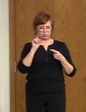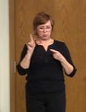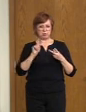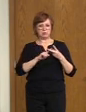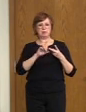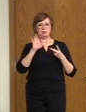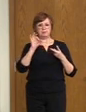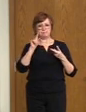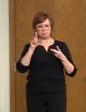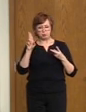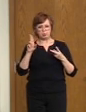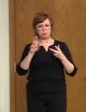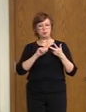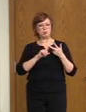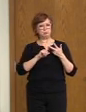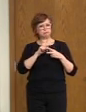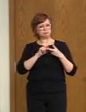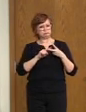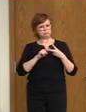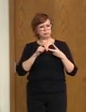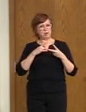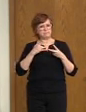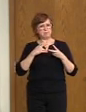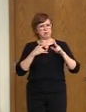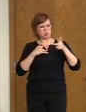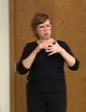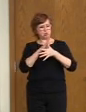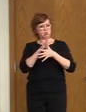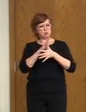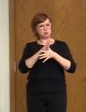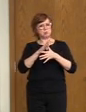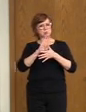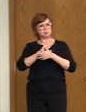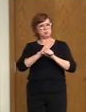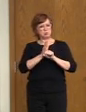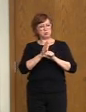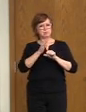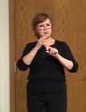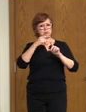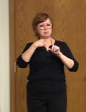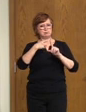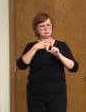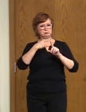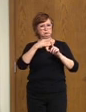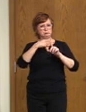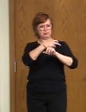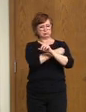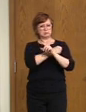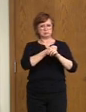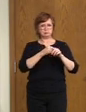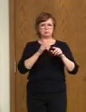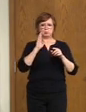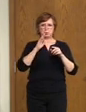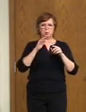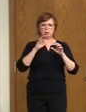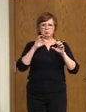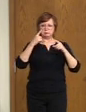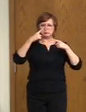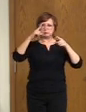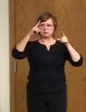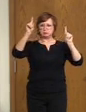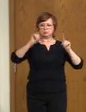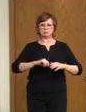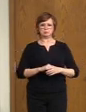we, I think, can be very confident that as vaccines become available, it will be delivered in an appropriate, safe